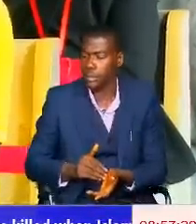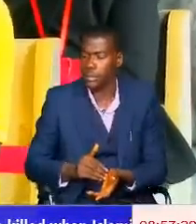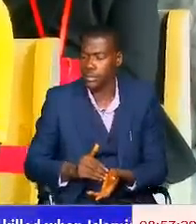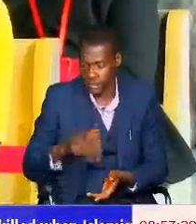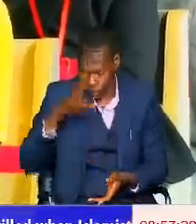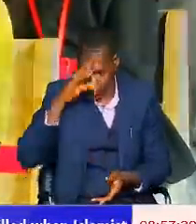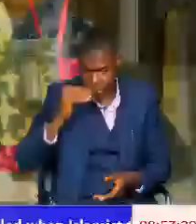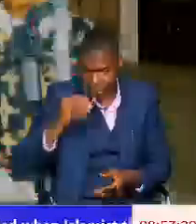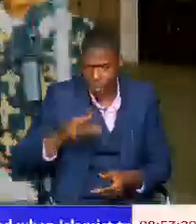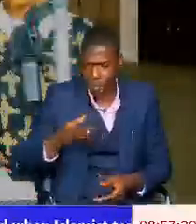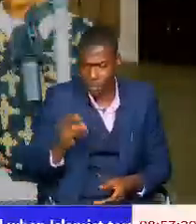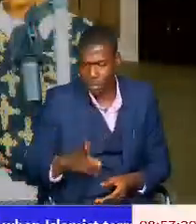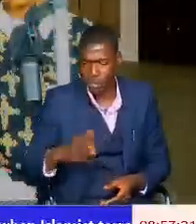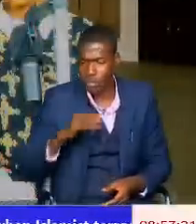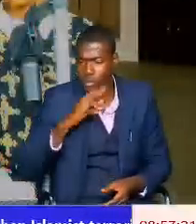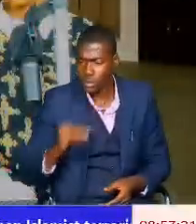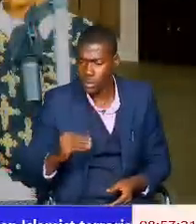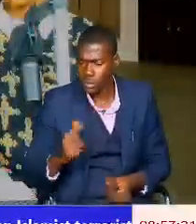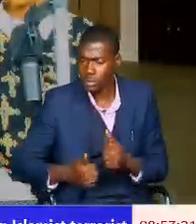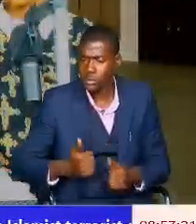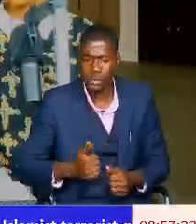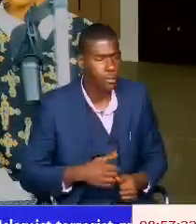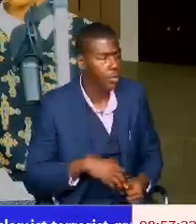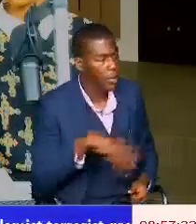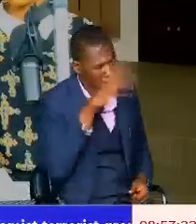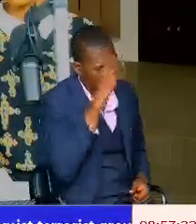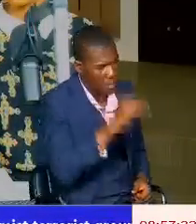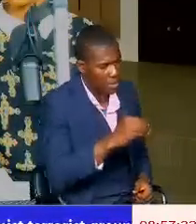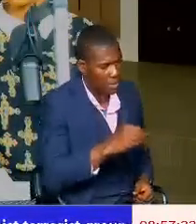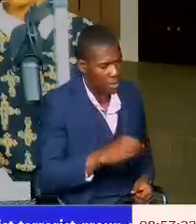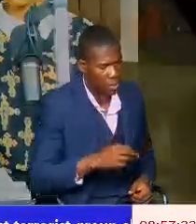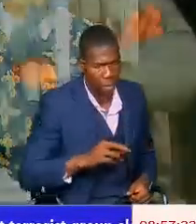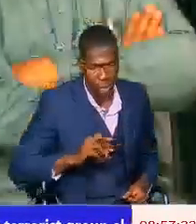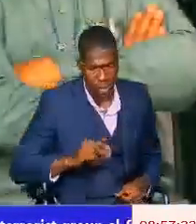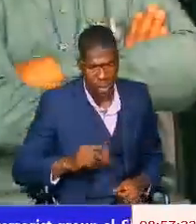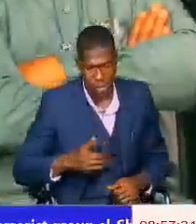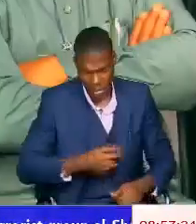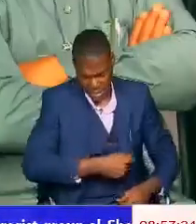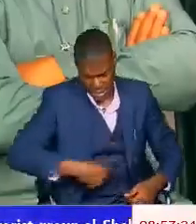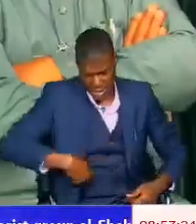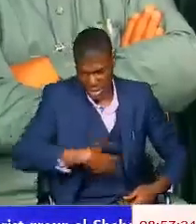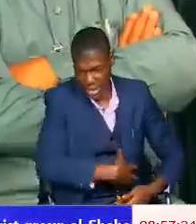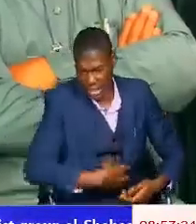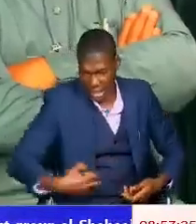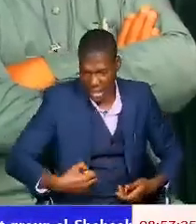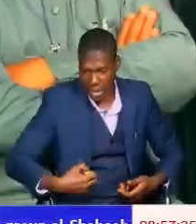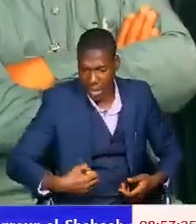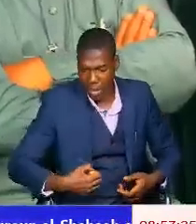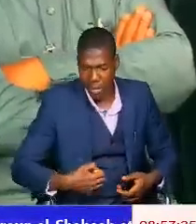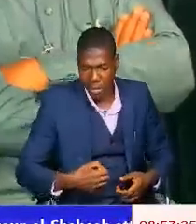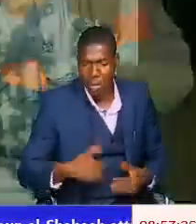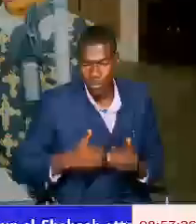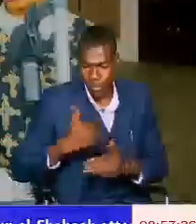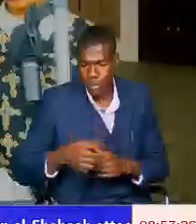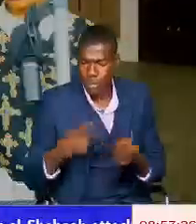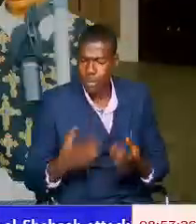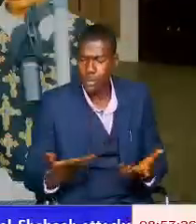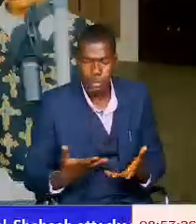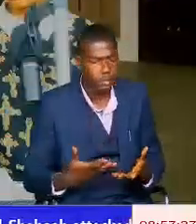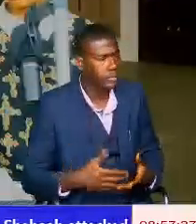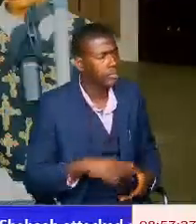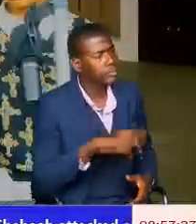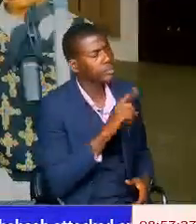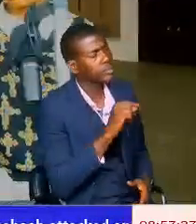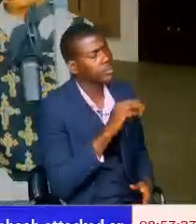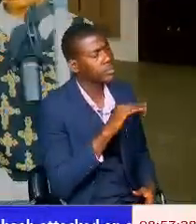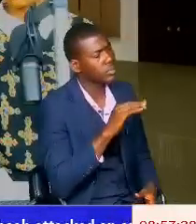man. He's a man? Yes, sir. Okay, they can't do the abortion. Yes, sir. After that one, what thing can happen? So 2014, I got